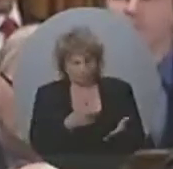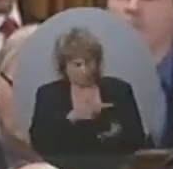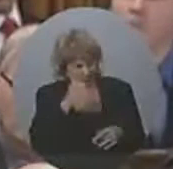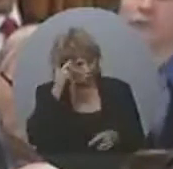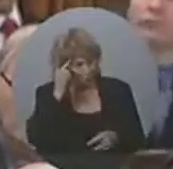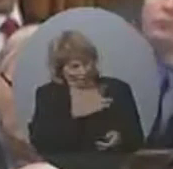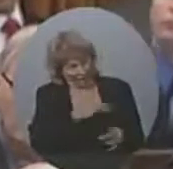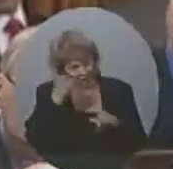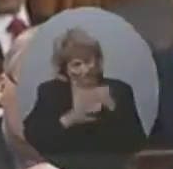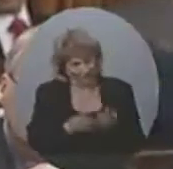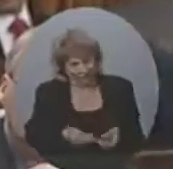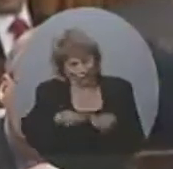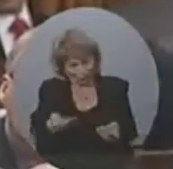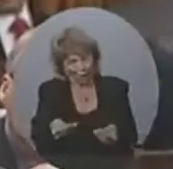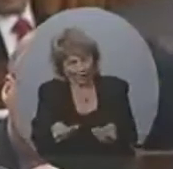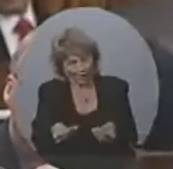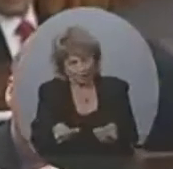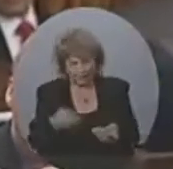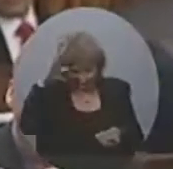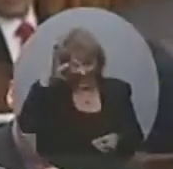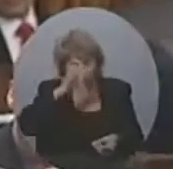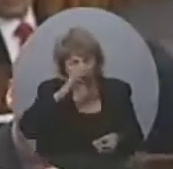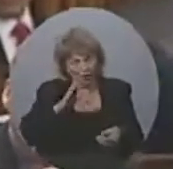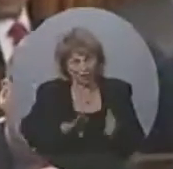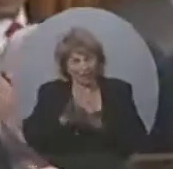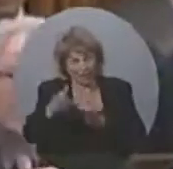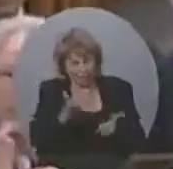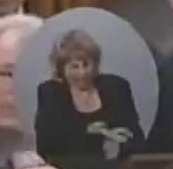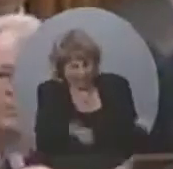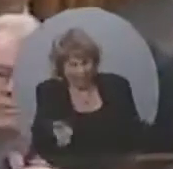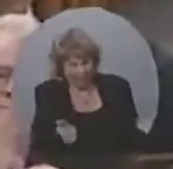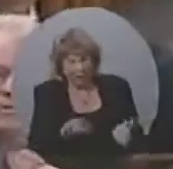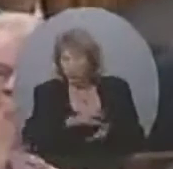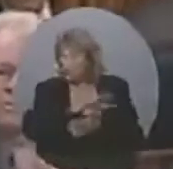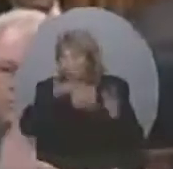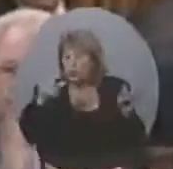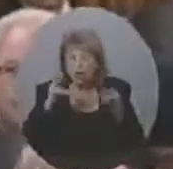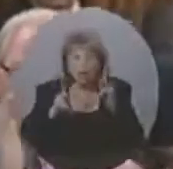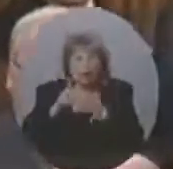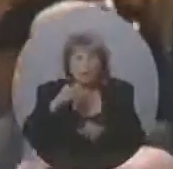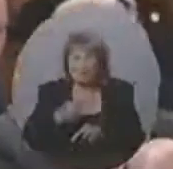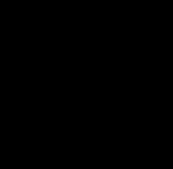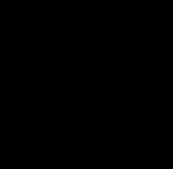it. The reports are saying it. When will this government do the right thing? The Honourable